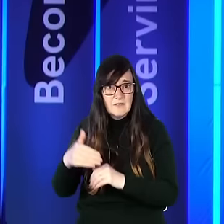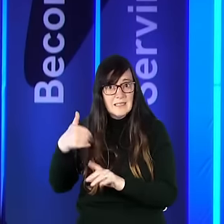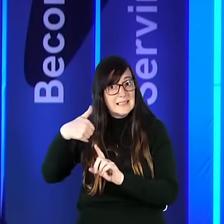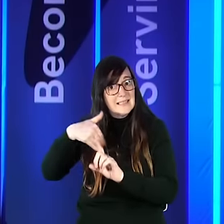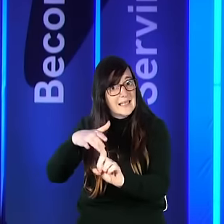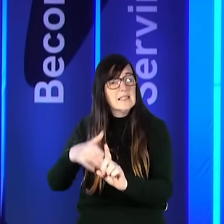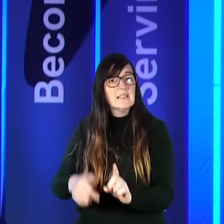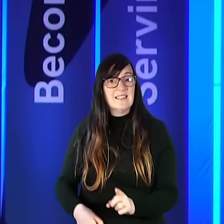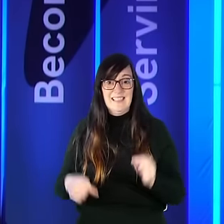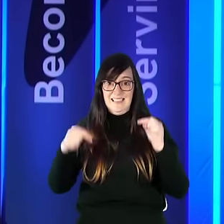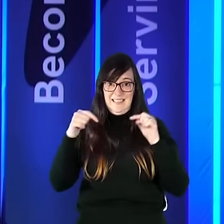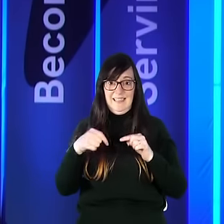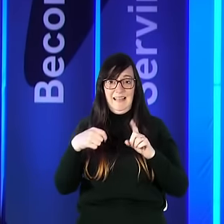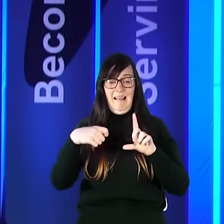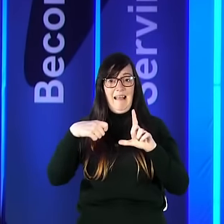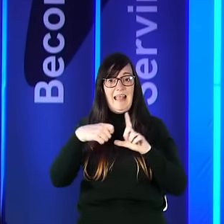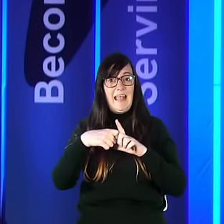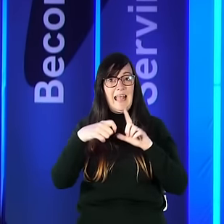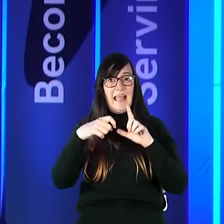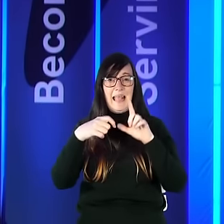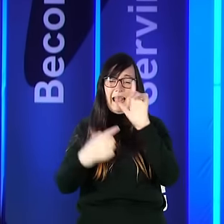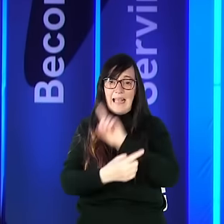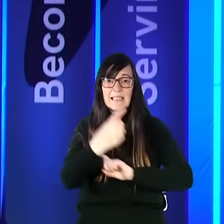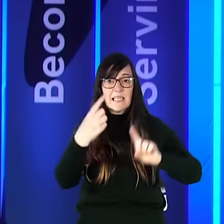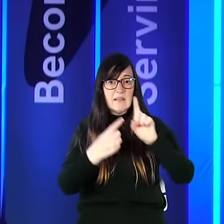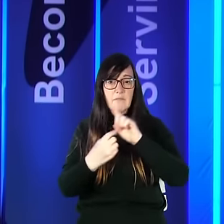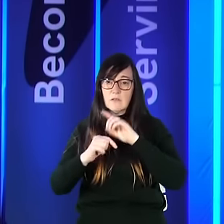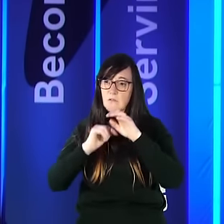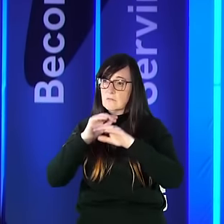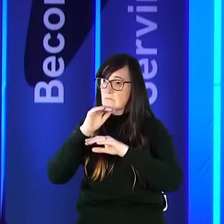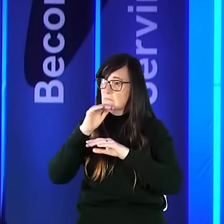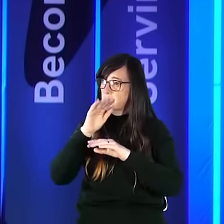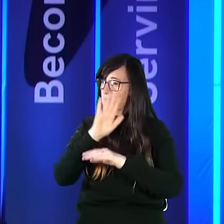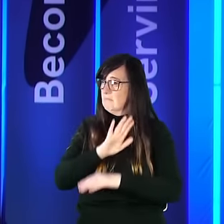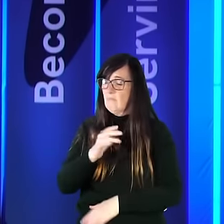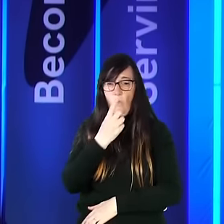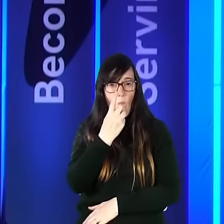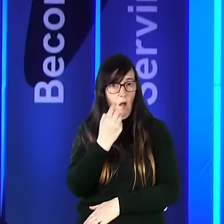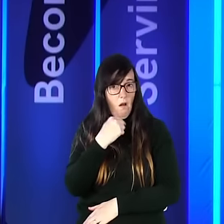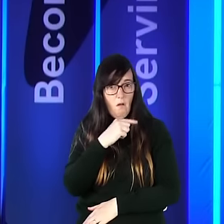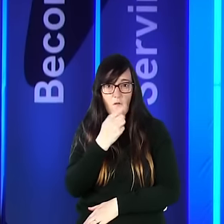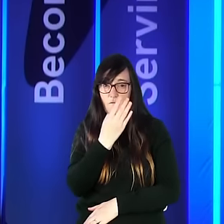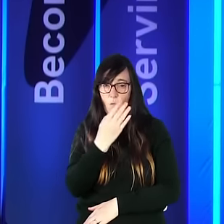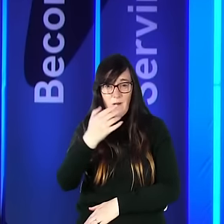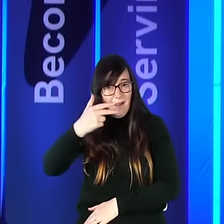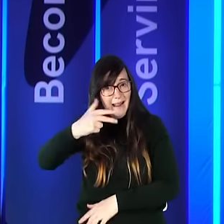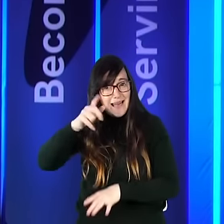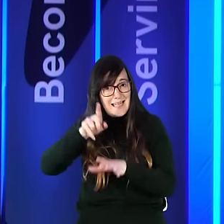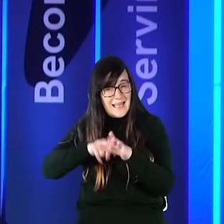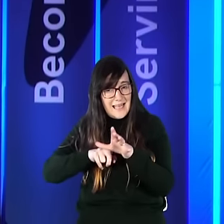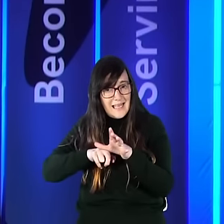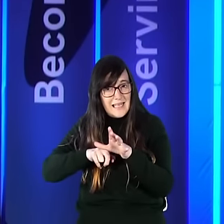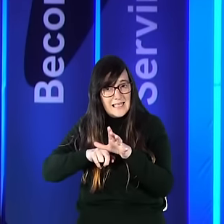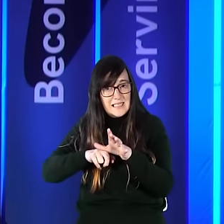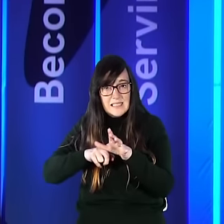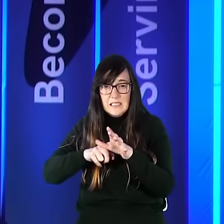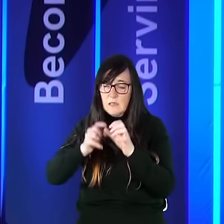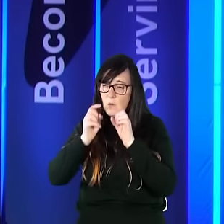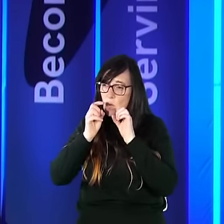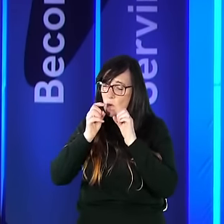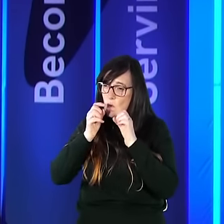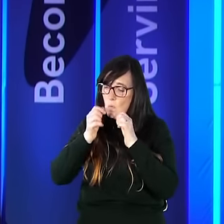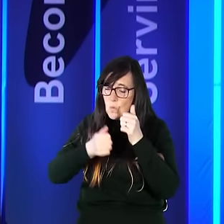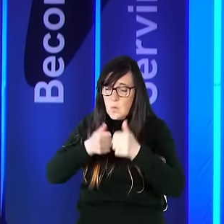The Keswick Convention has been renowned for 148 years for global mission, reaching people